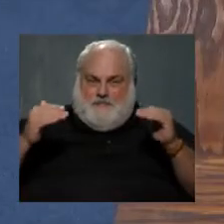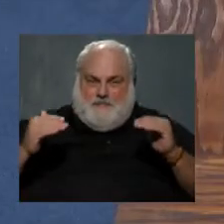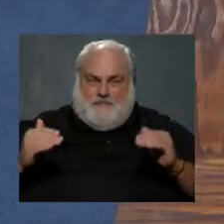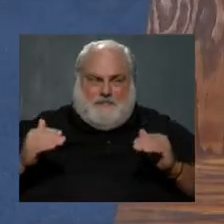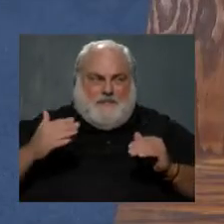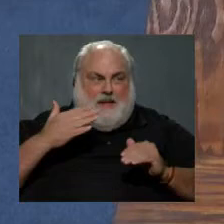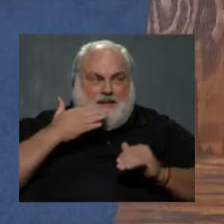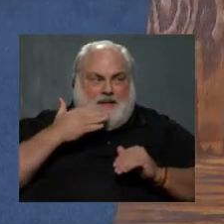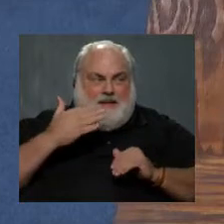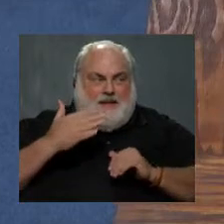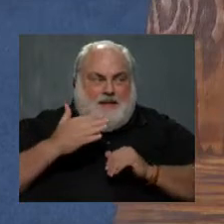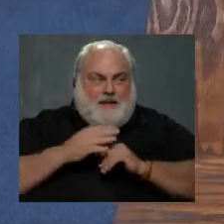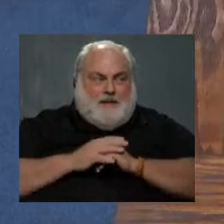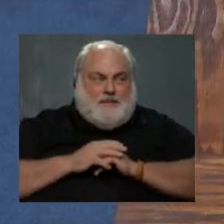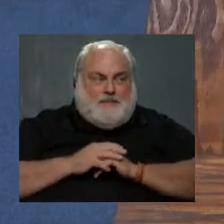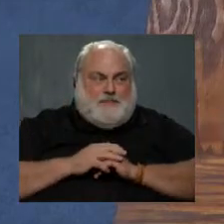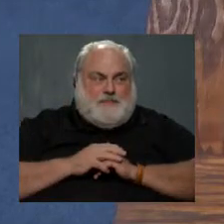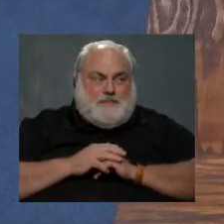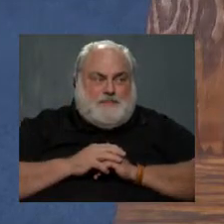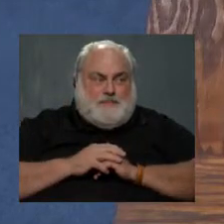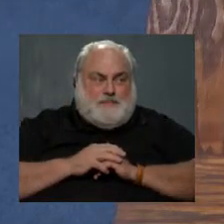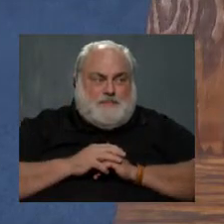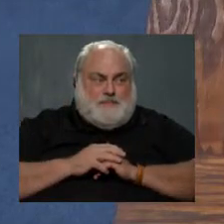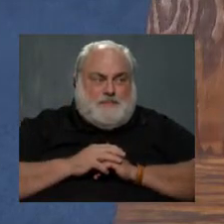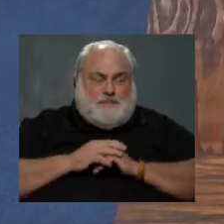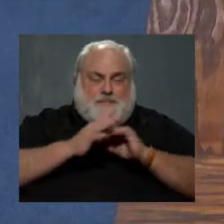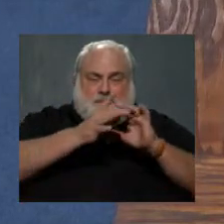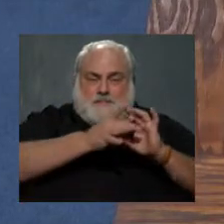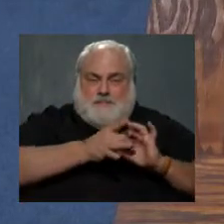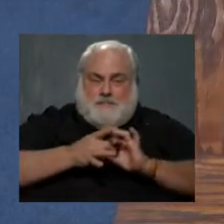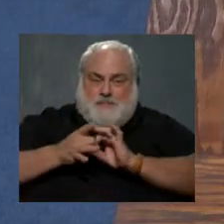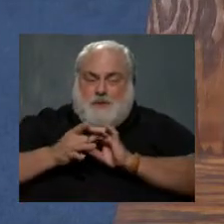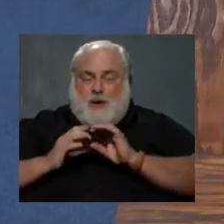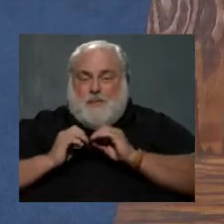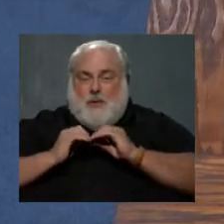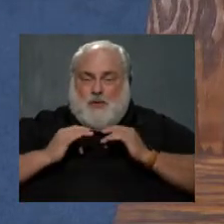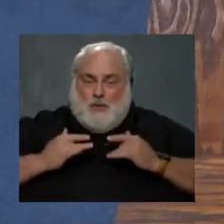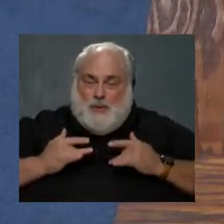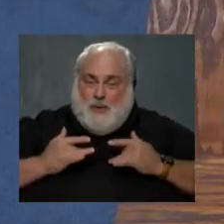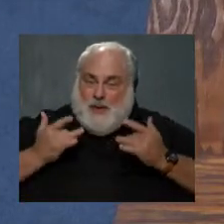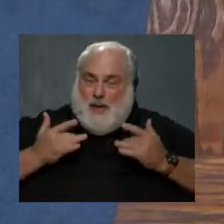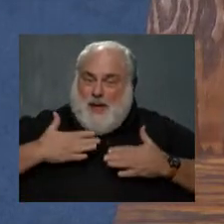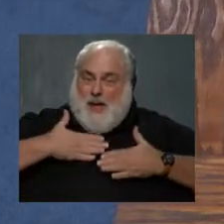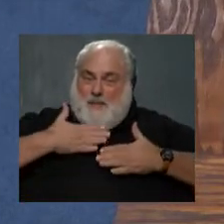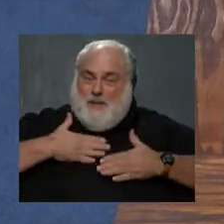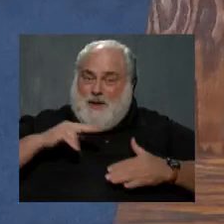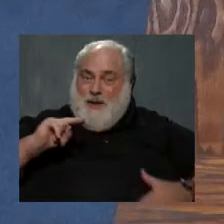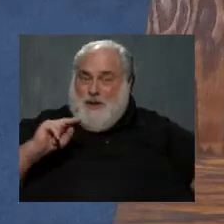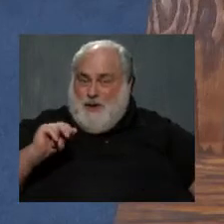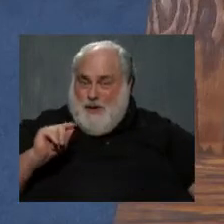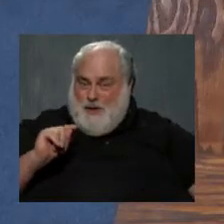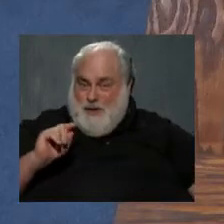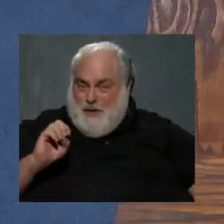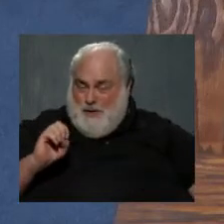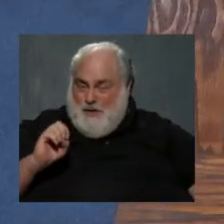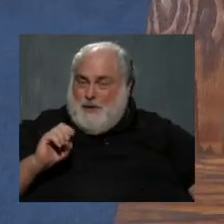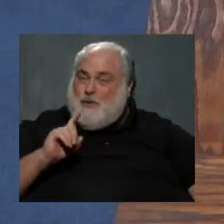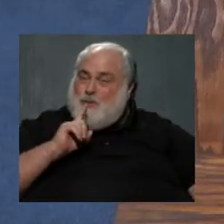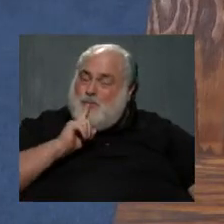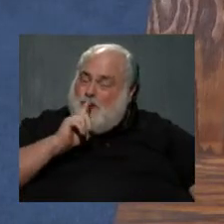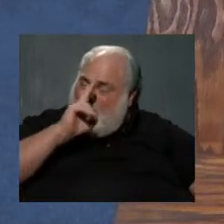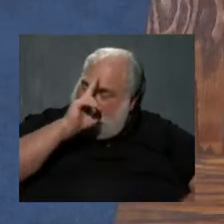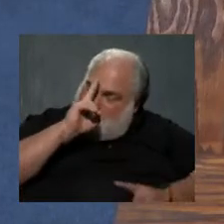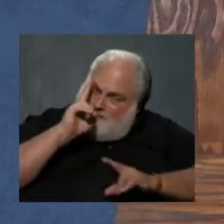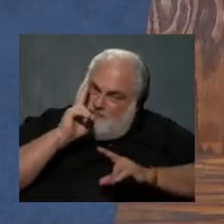Continue. Okay. Thank you. And we're going to segue to a happier note. And it is a great pleasure